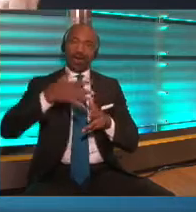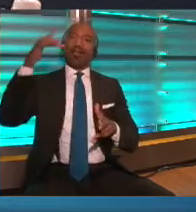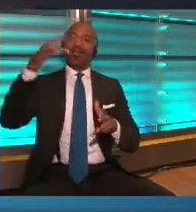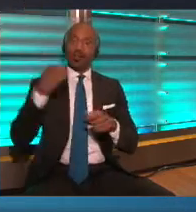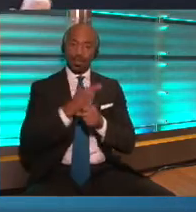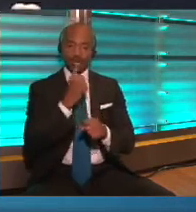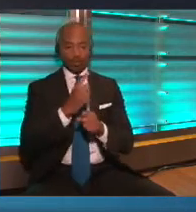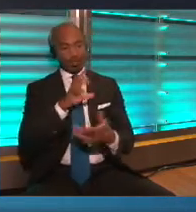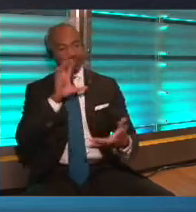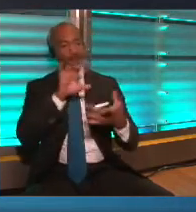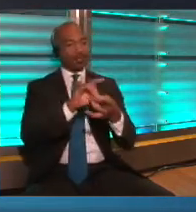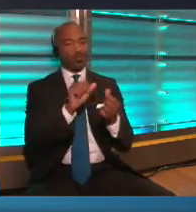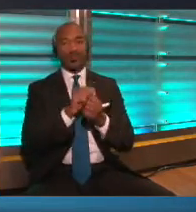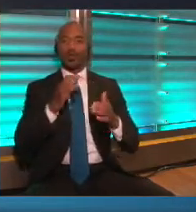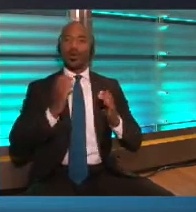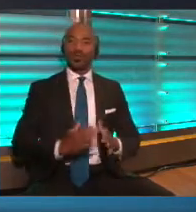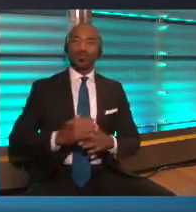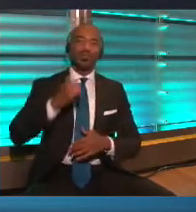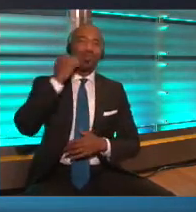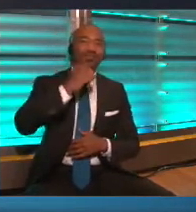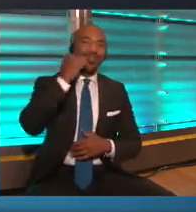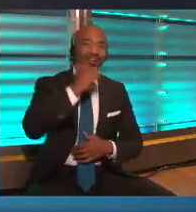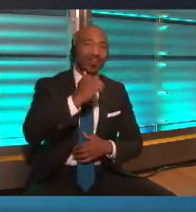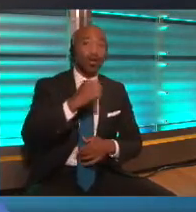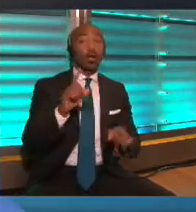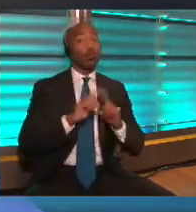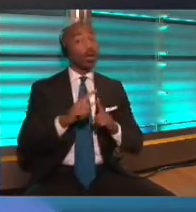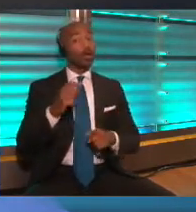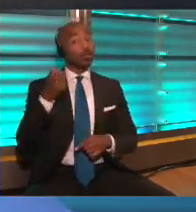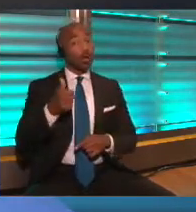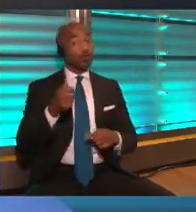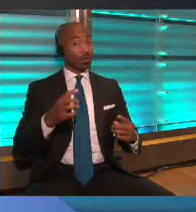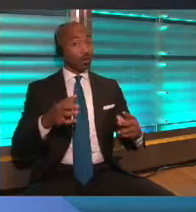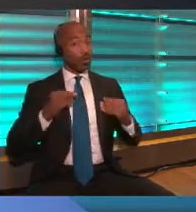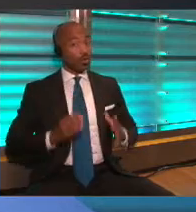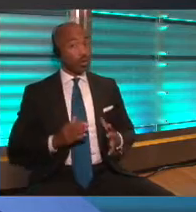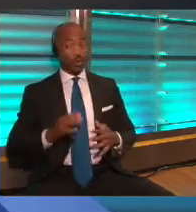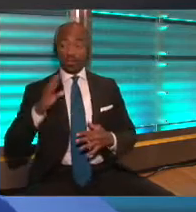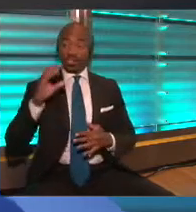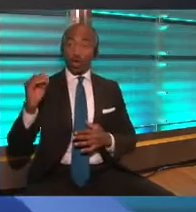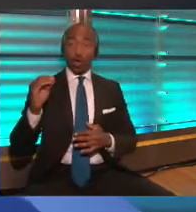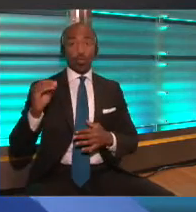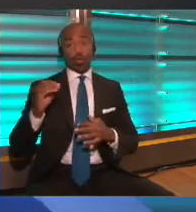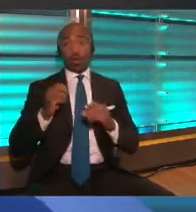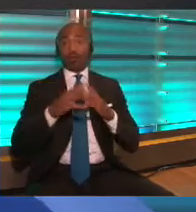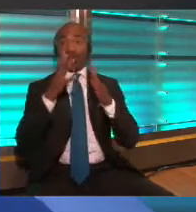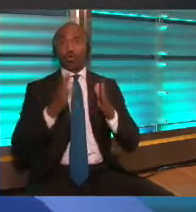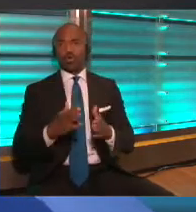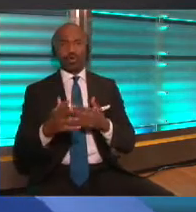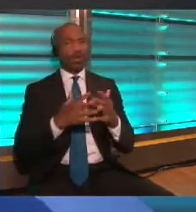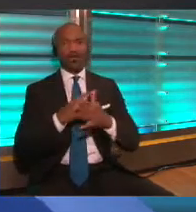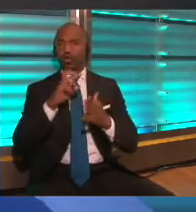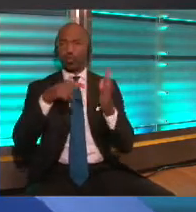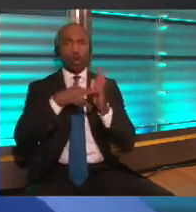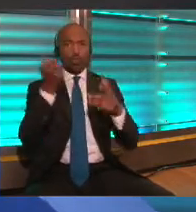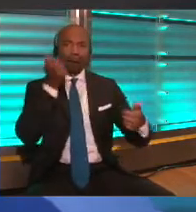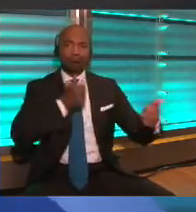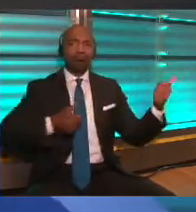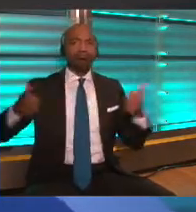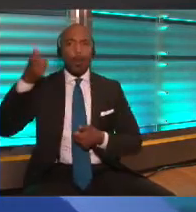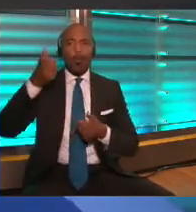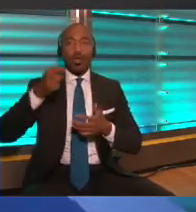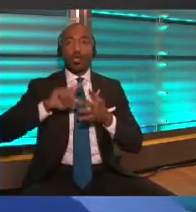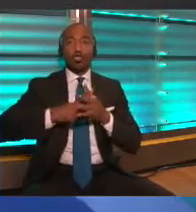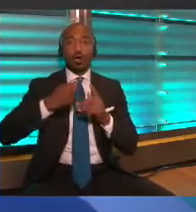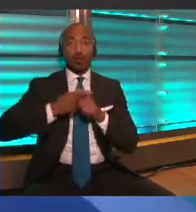to your customers on a daily basis. But as an owner and a founder or a CEO, whatever your role is at the top, it really does start